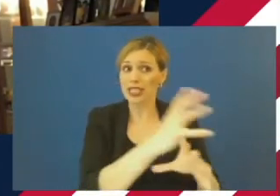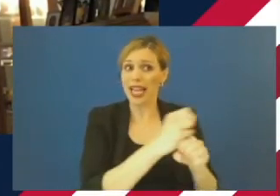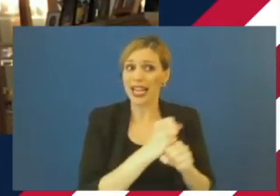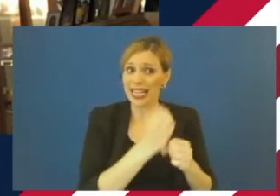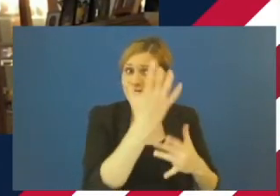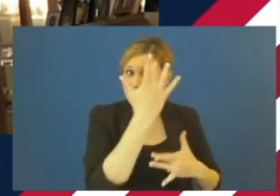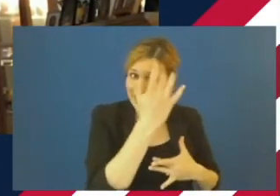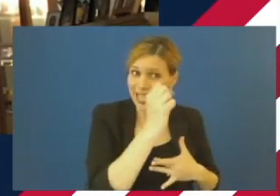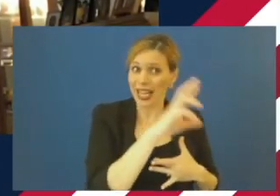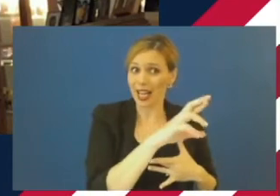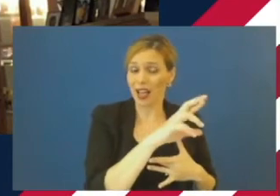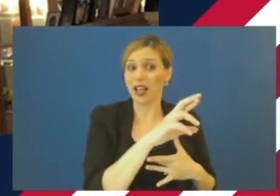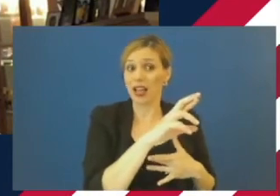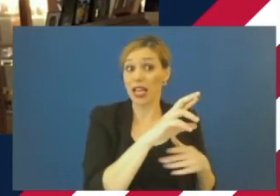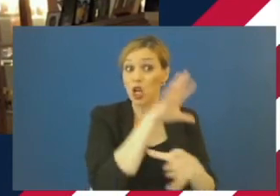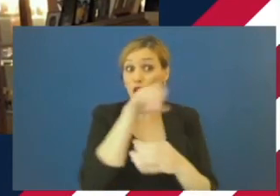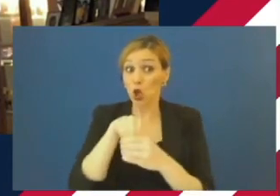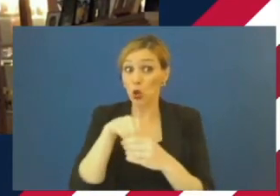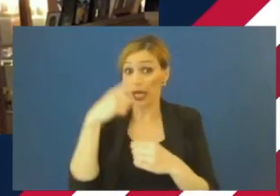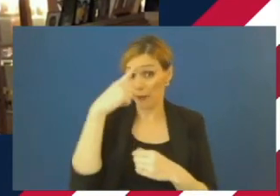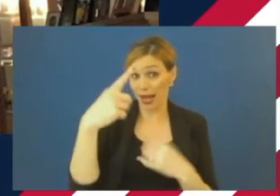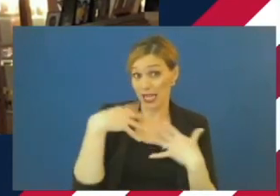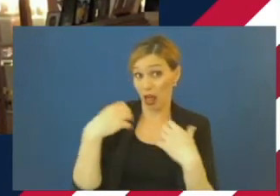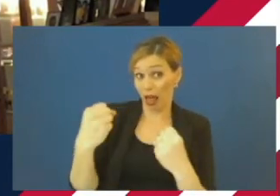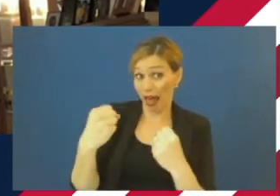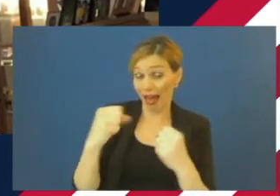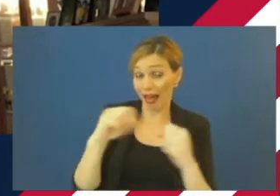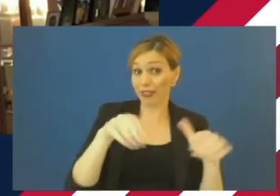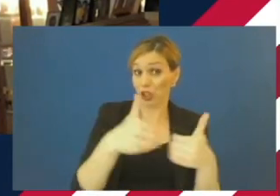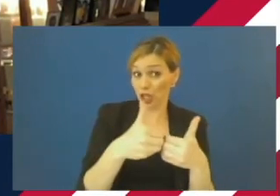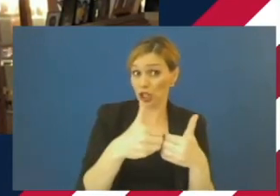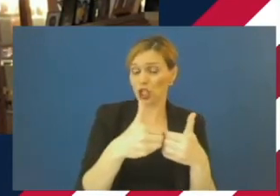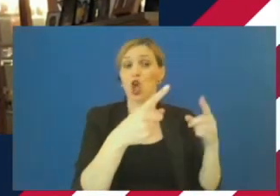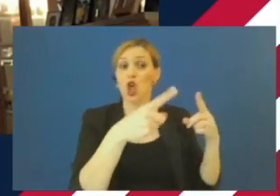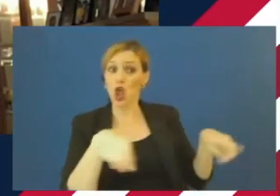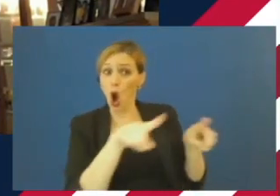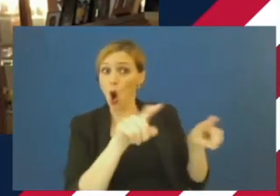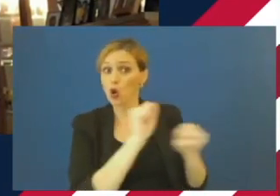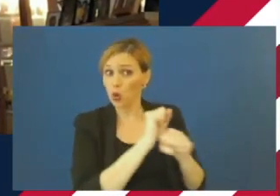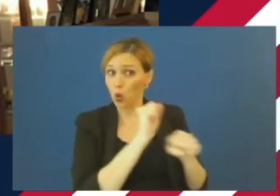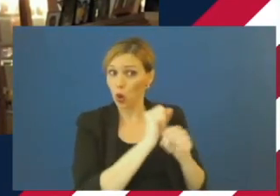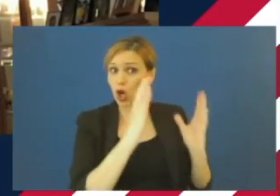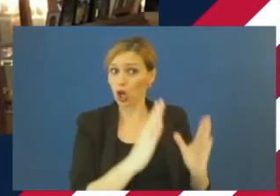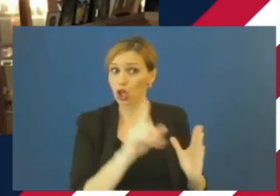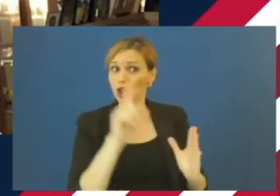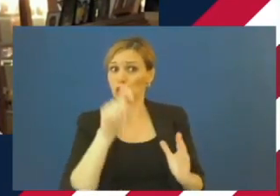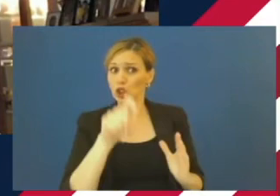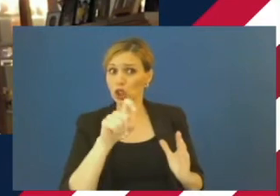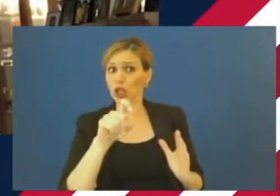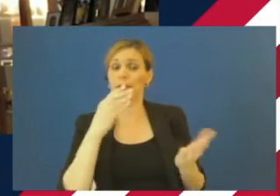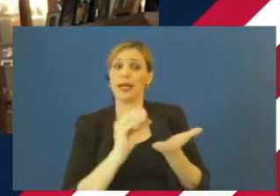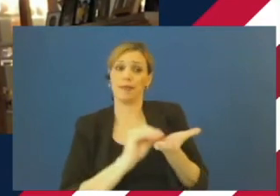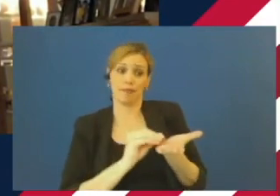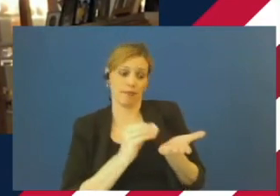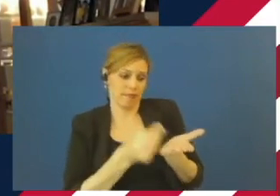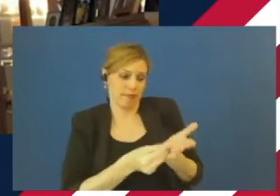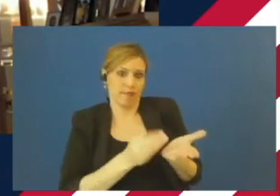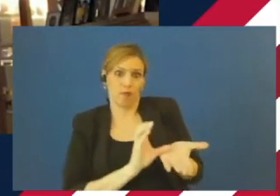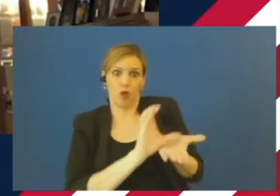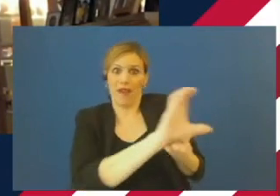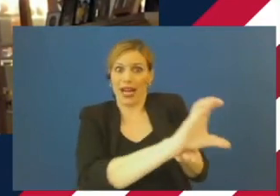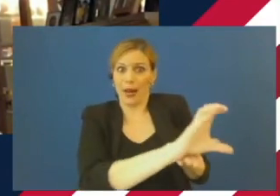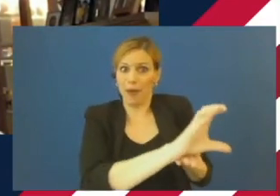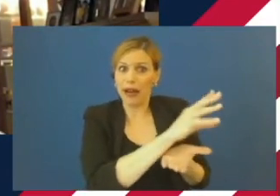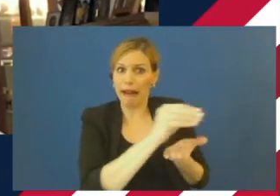including mental health challenges, should be properly compensated and cared for. As Democrats, we